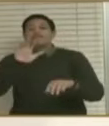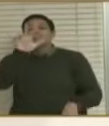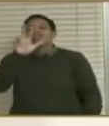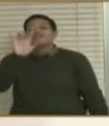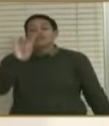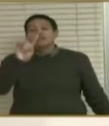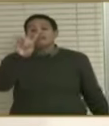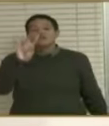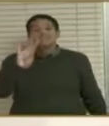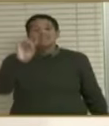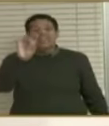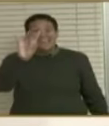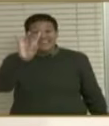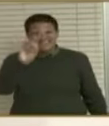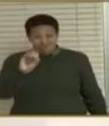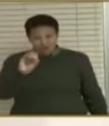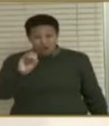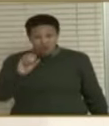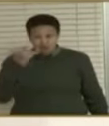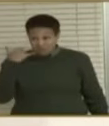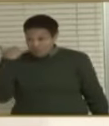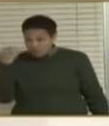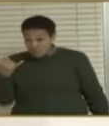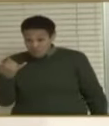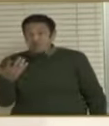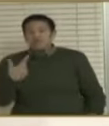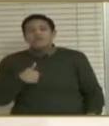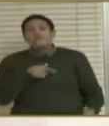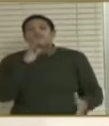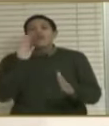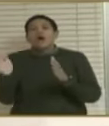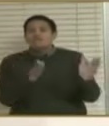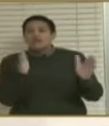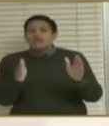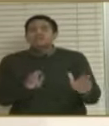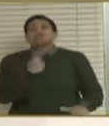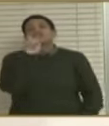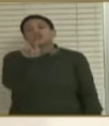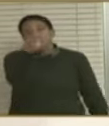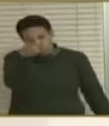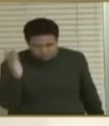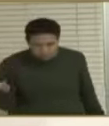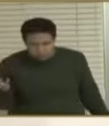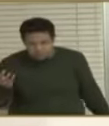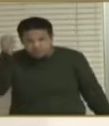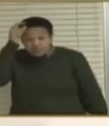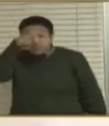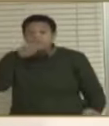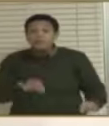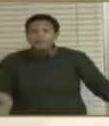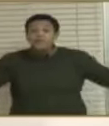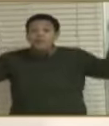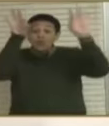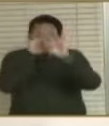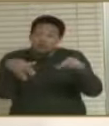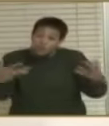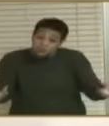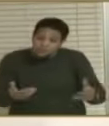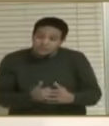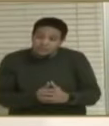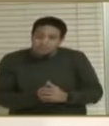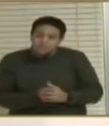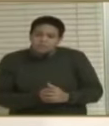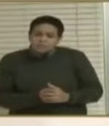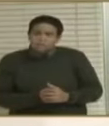538-2780, then we will make the appropriate arrangements to reach you. It's very important, given